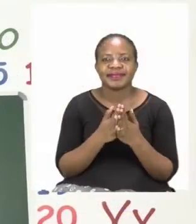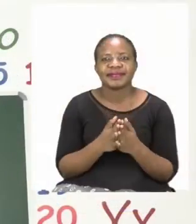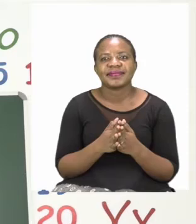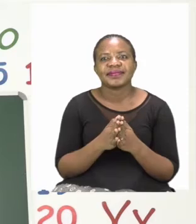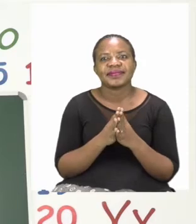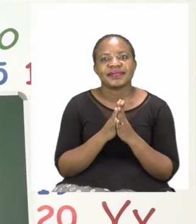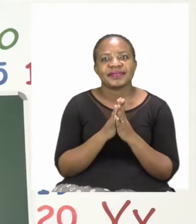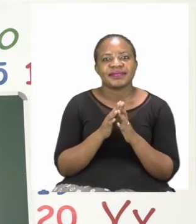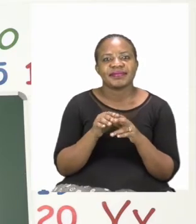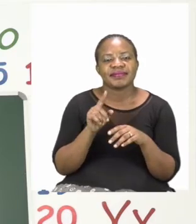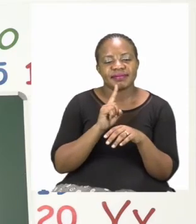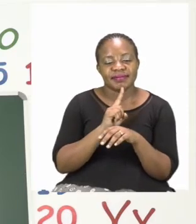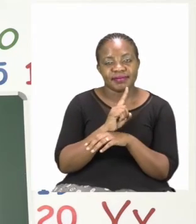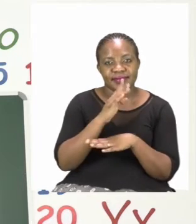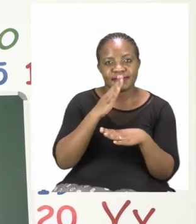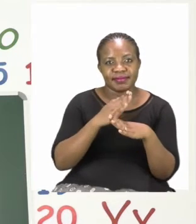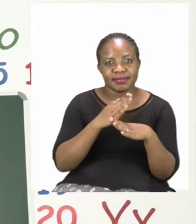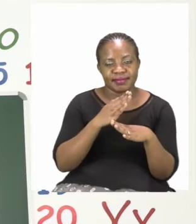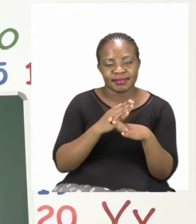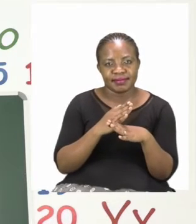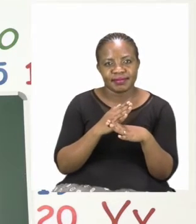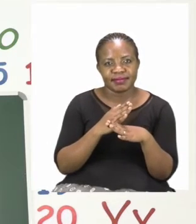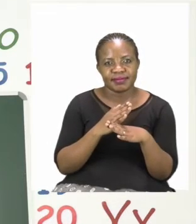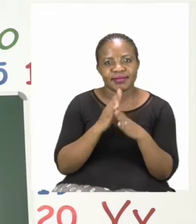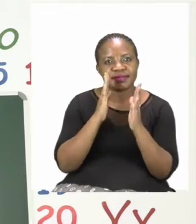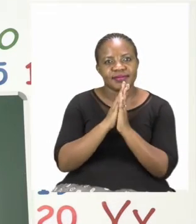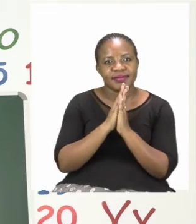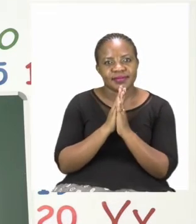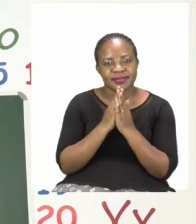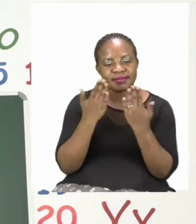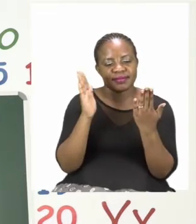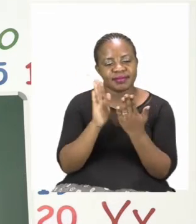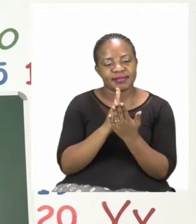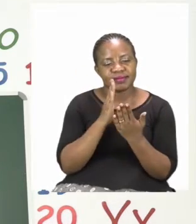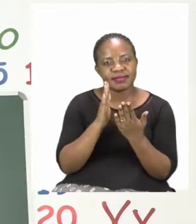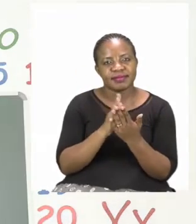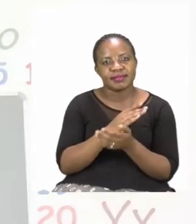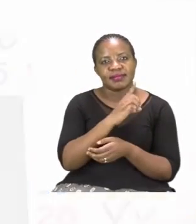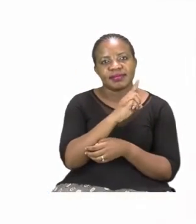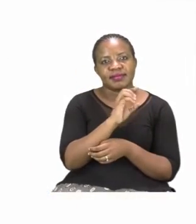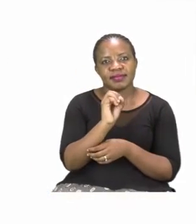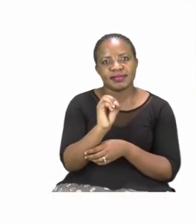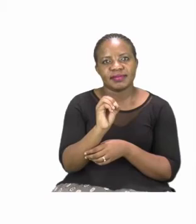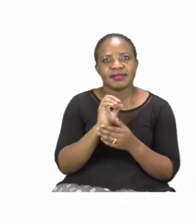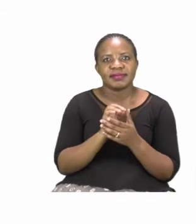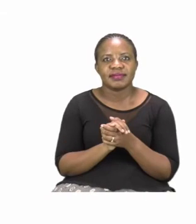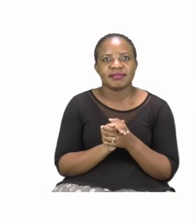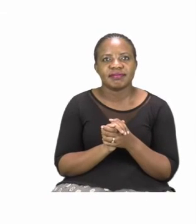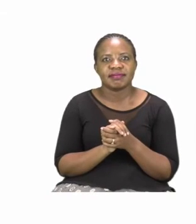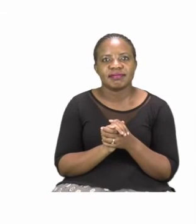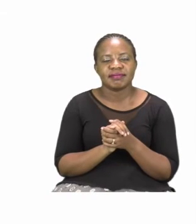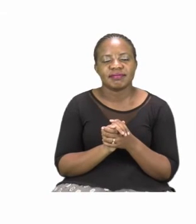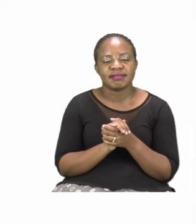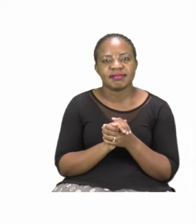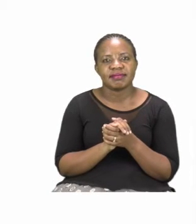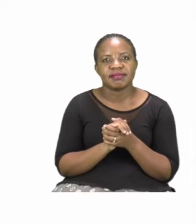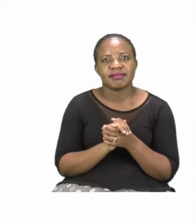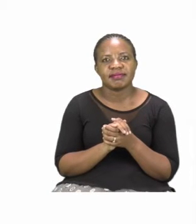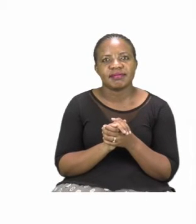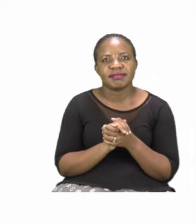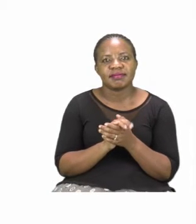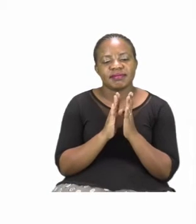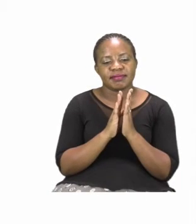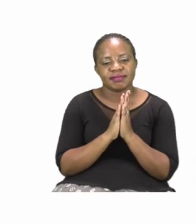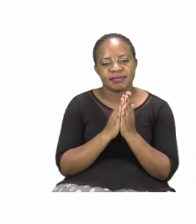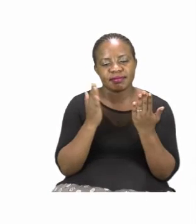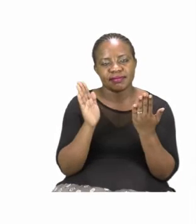Our first exercise, boys and girls, let us turn to page 10. On page 10, we are going